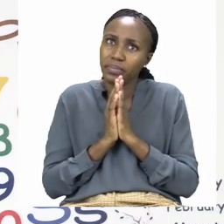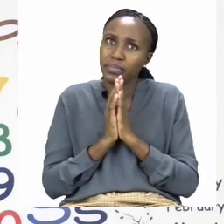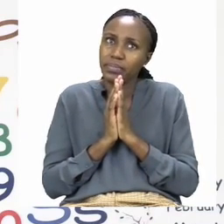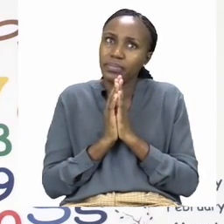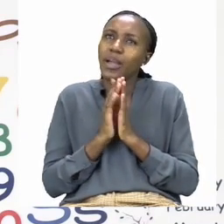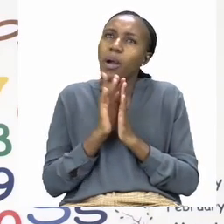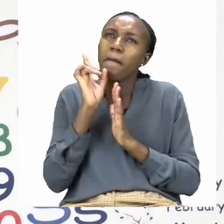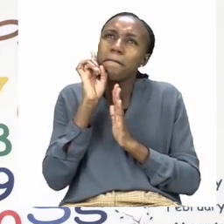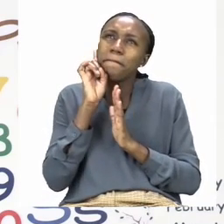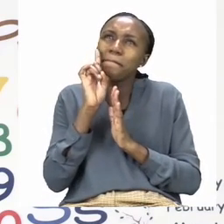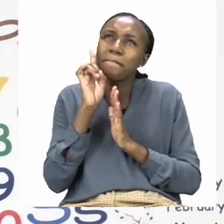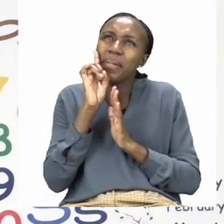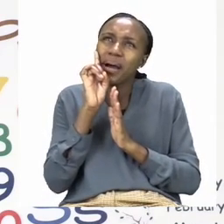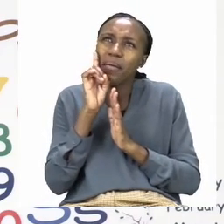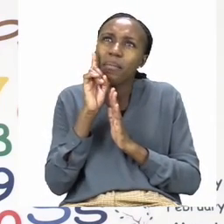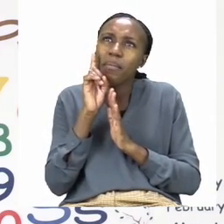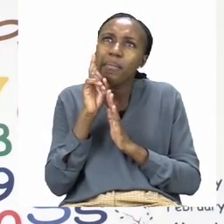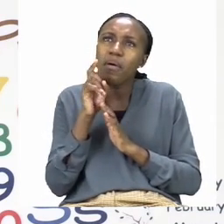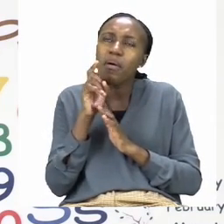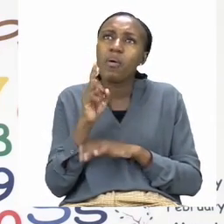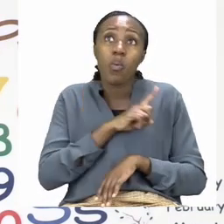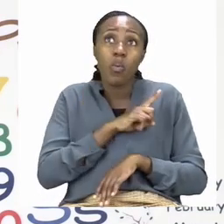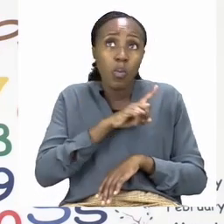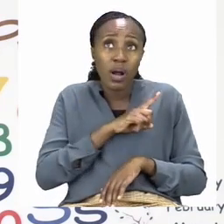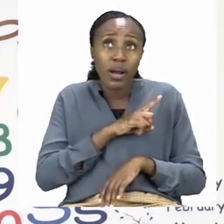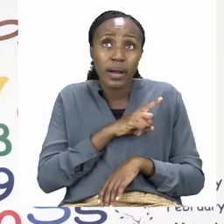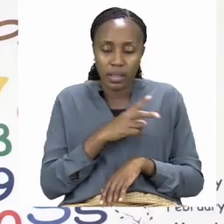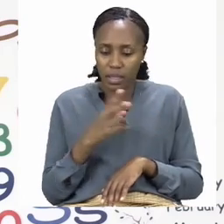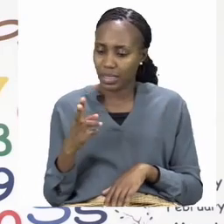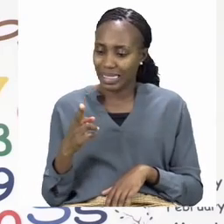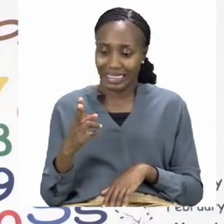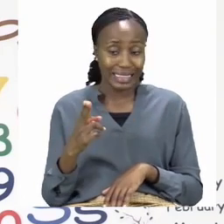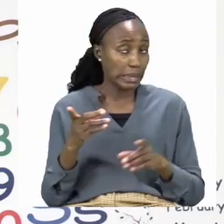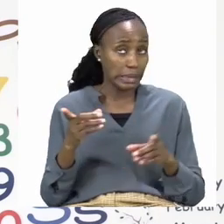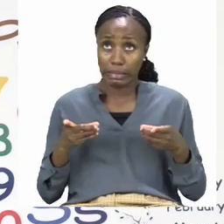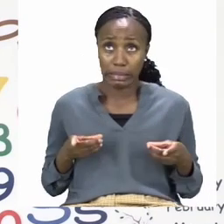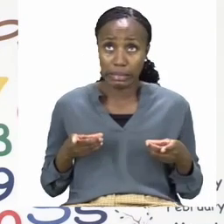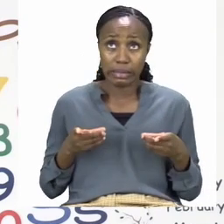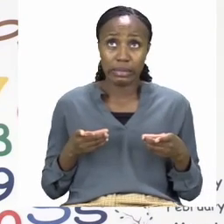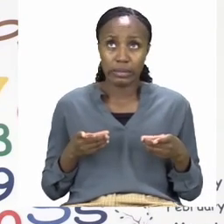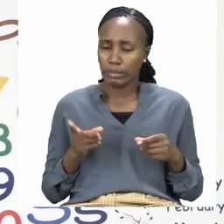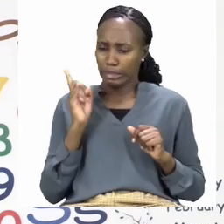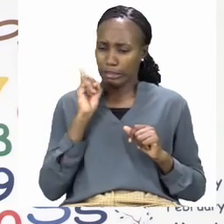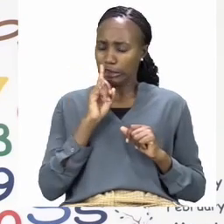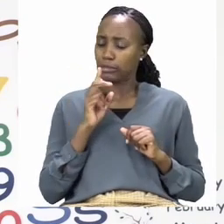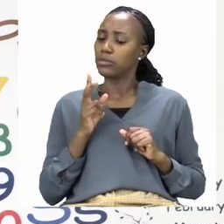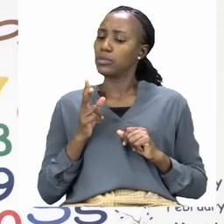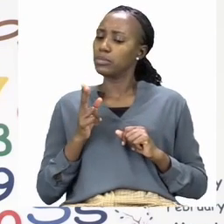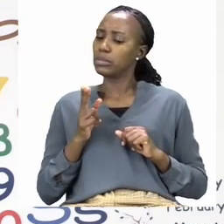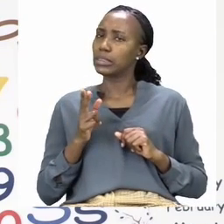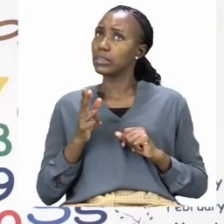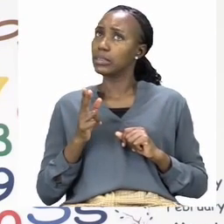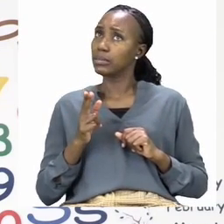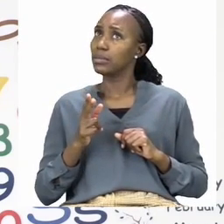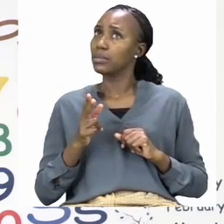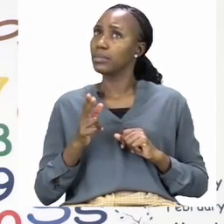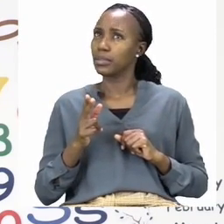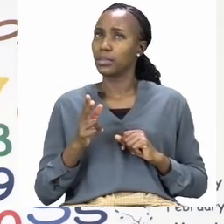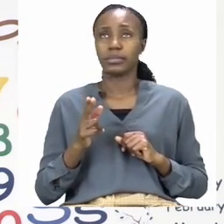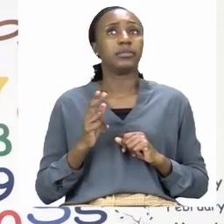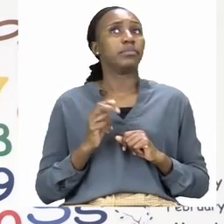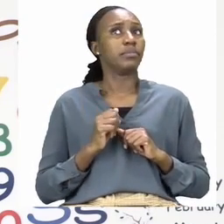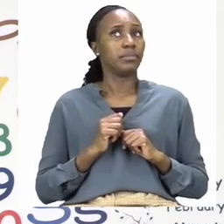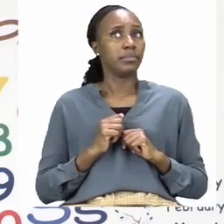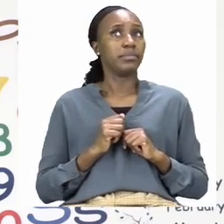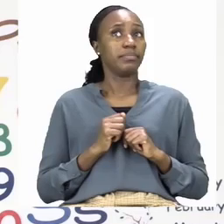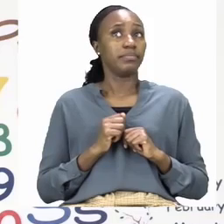very careful when you cut your pictures and make sure that you don't hurt yourselves with your scissors. And